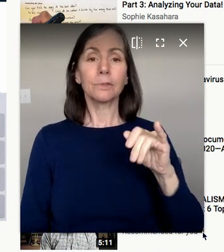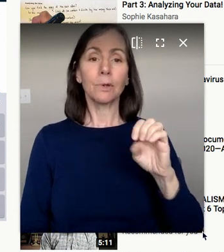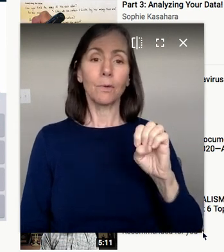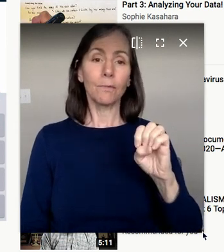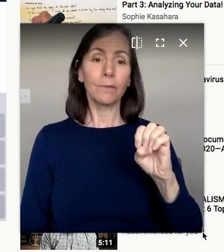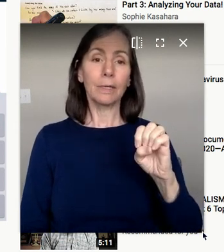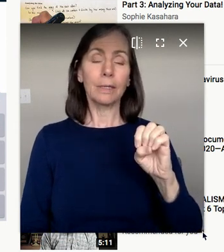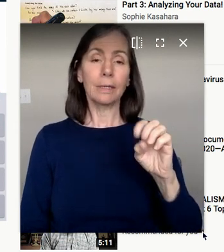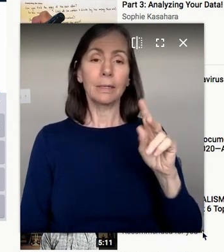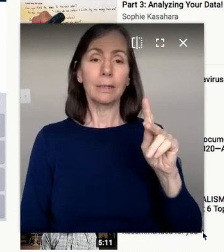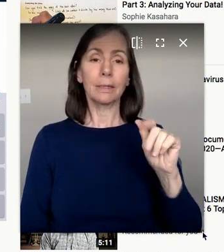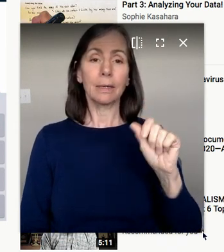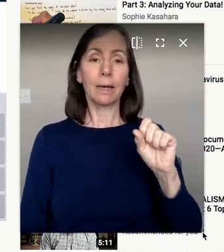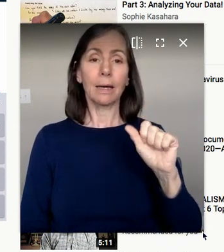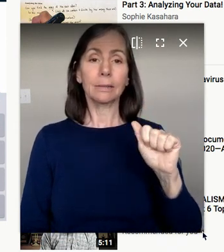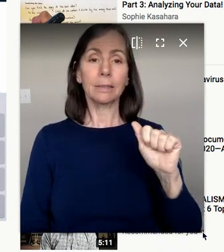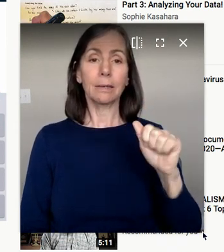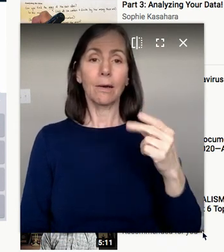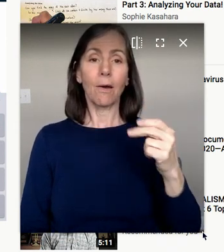Kasahara.